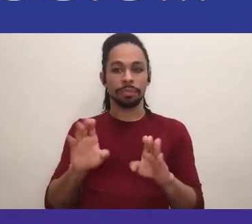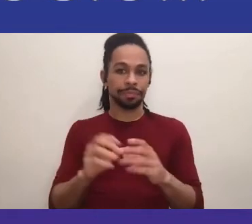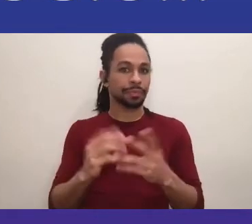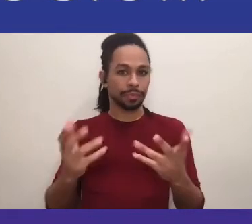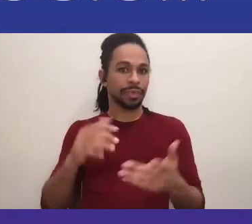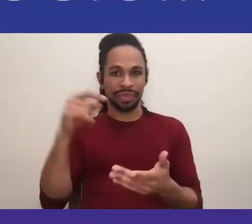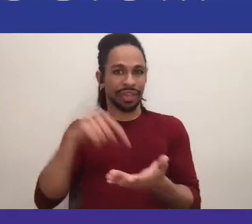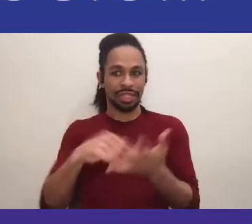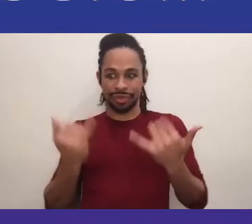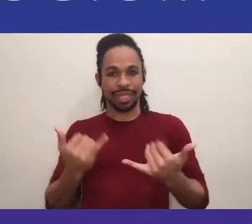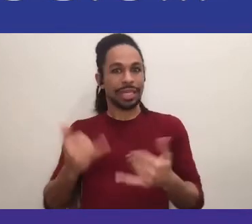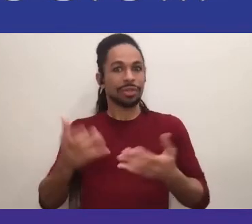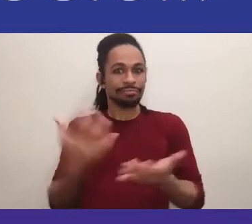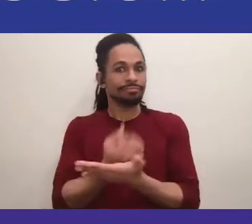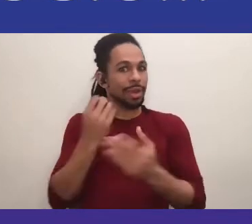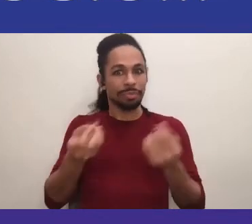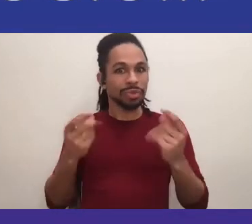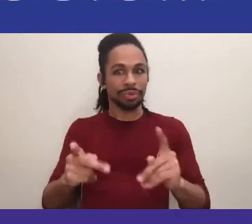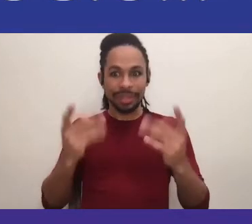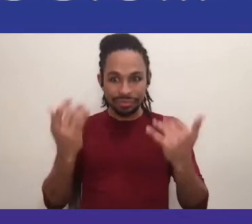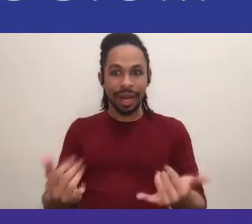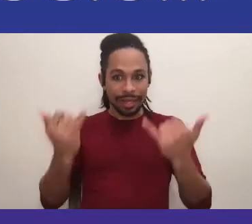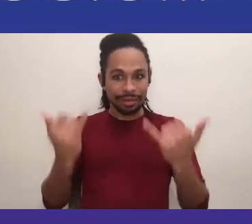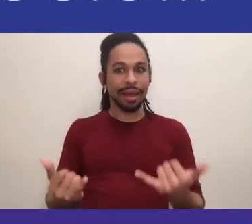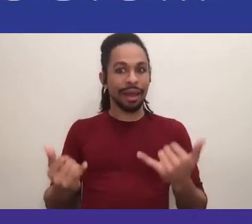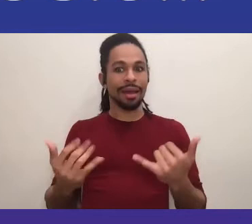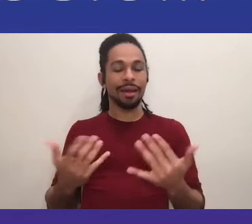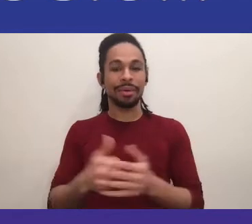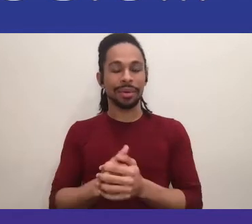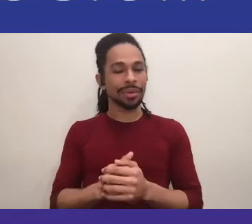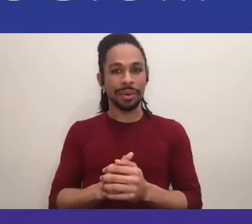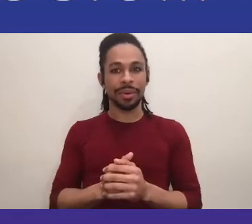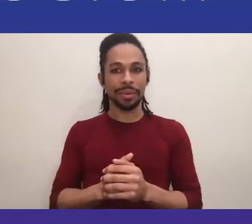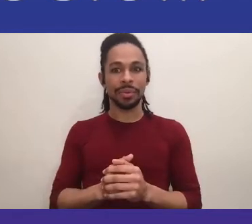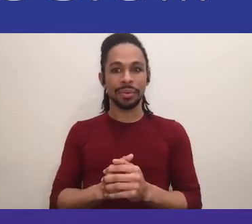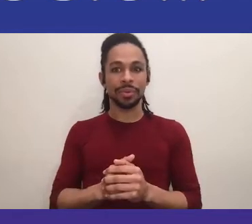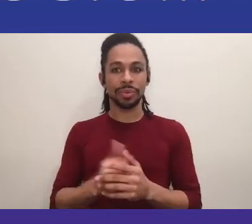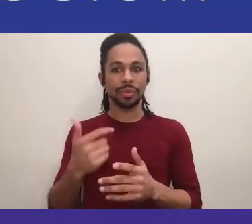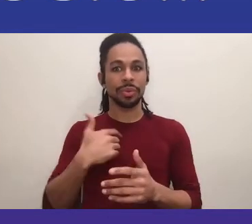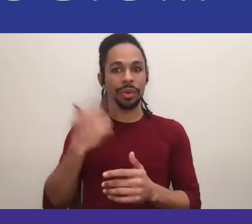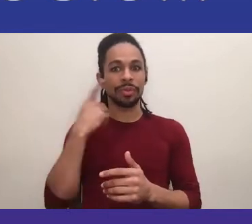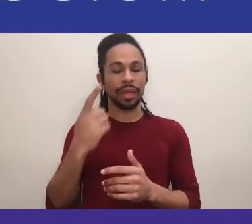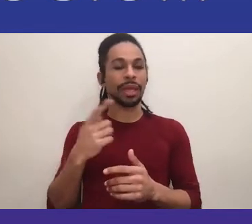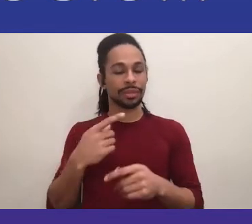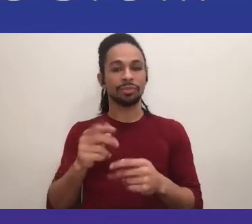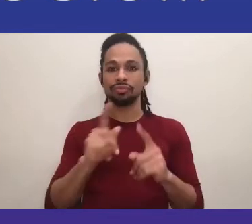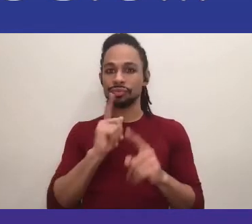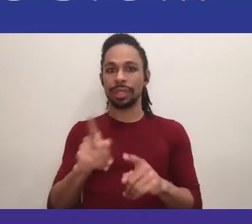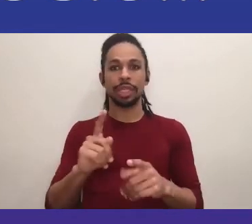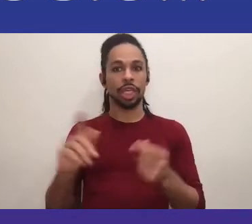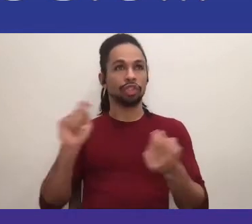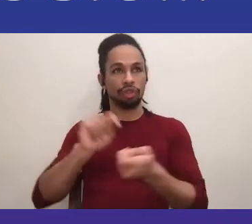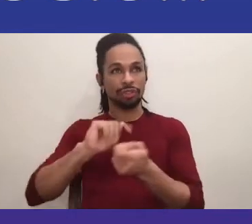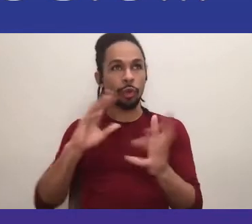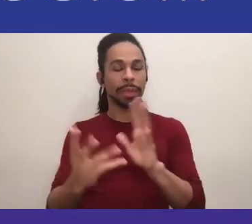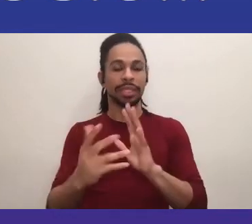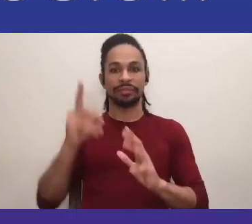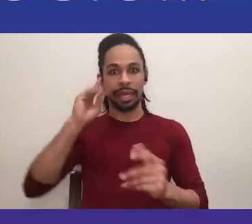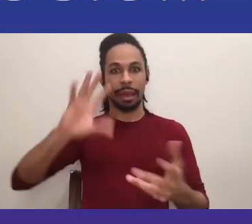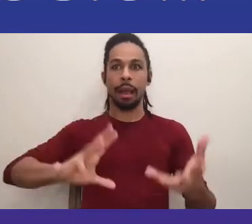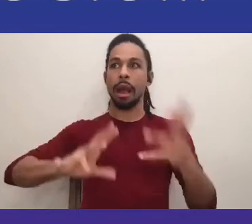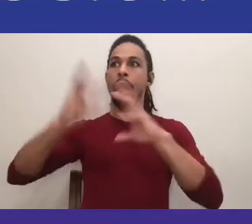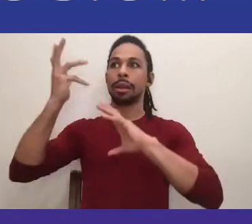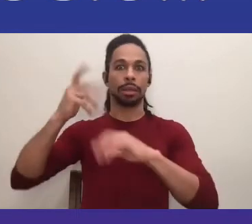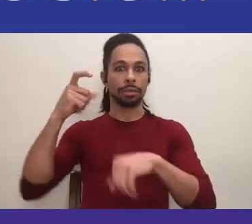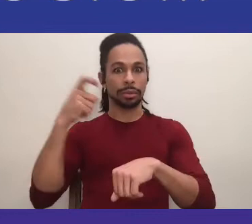opportunity we have, you know. This is, I think it's a transformative, chaotic time where